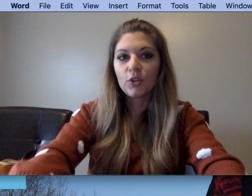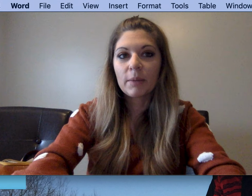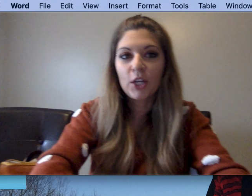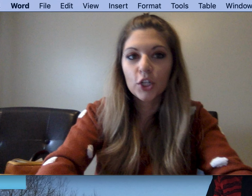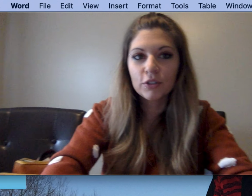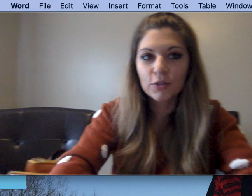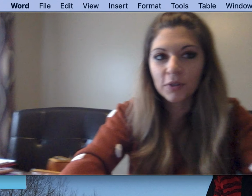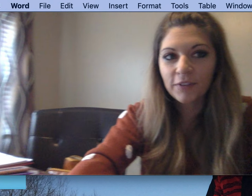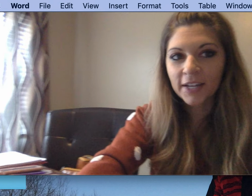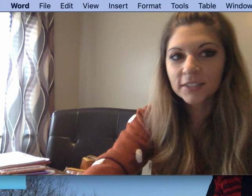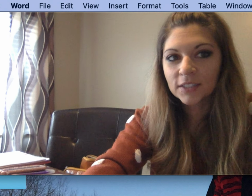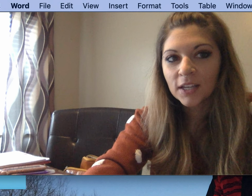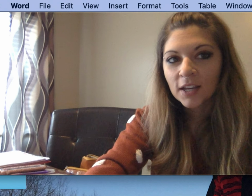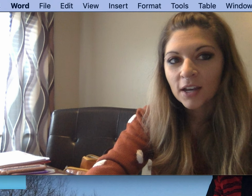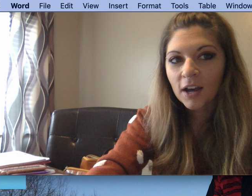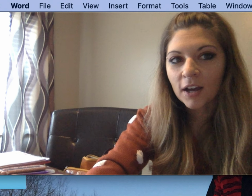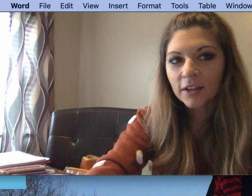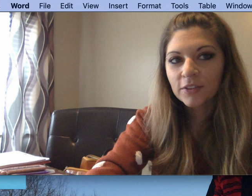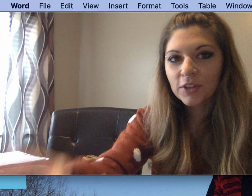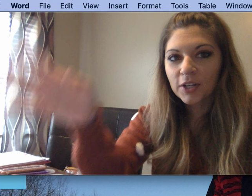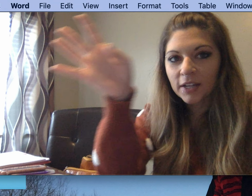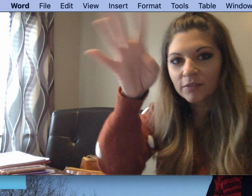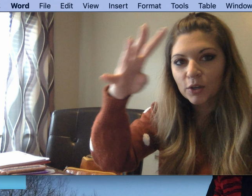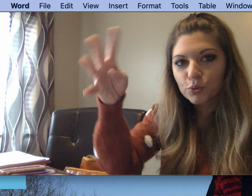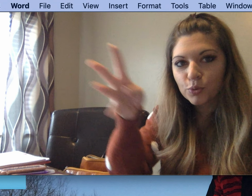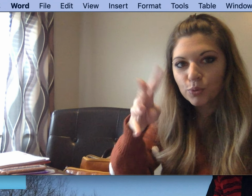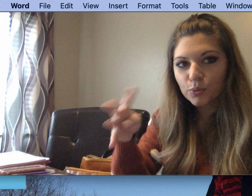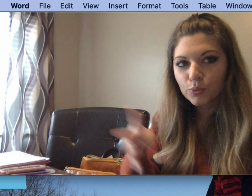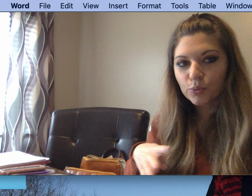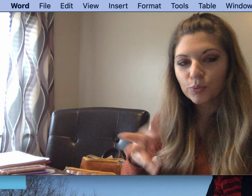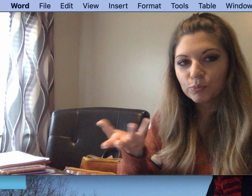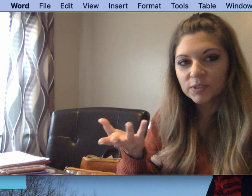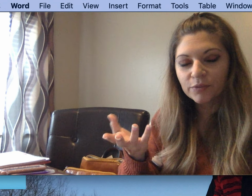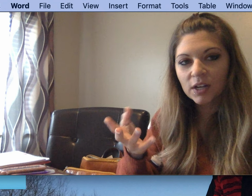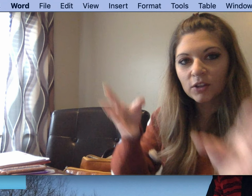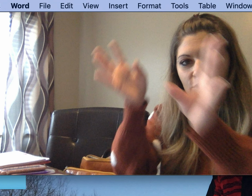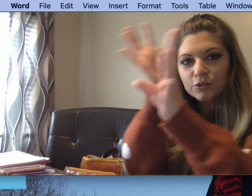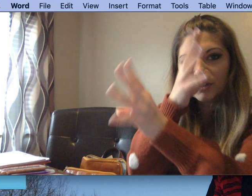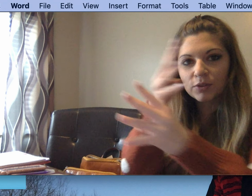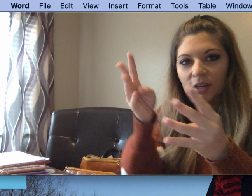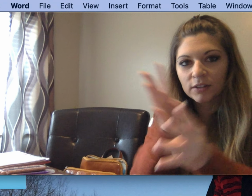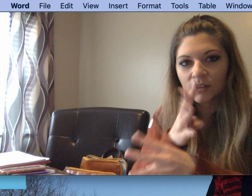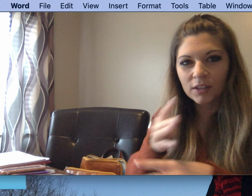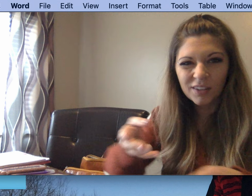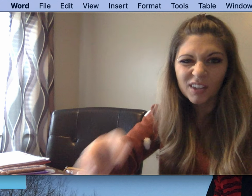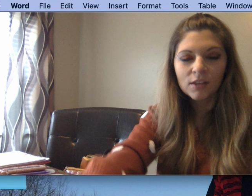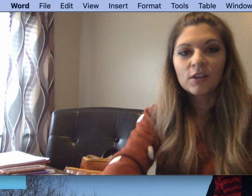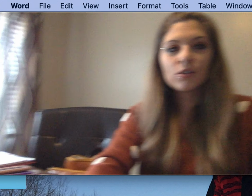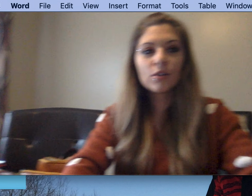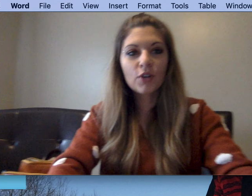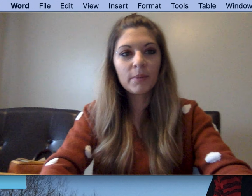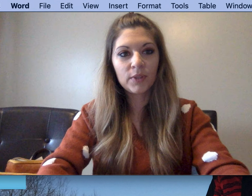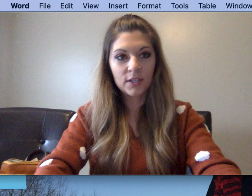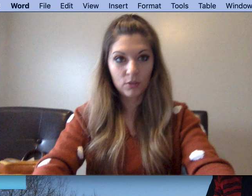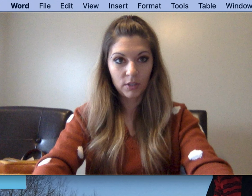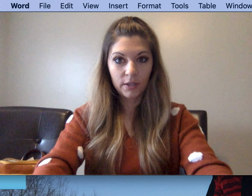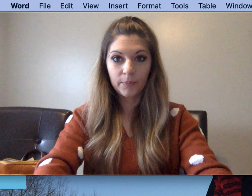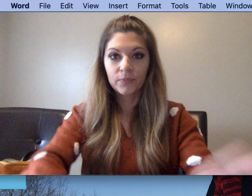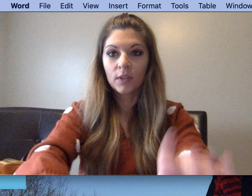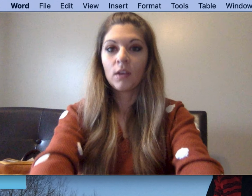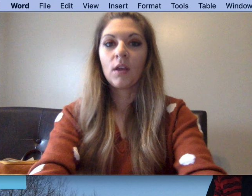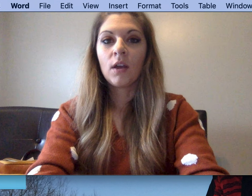We can look at my curtains real fast. They're kind of like different colors, or they kind of like. So describing what things